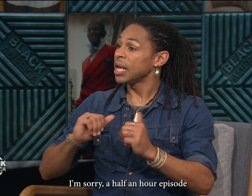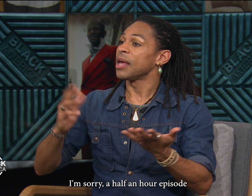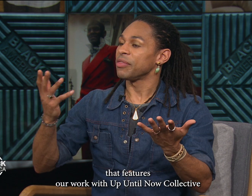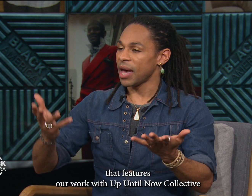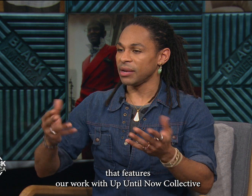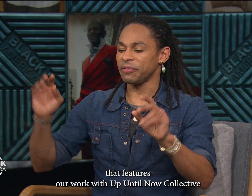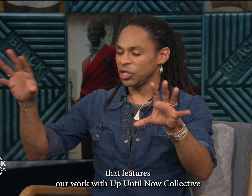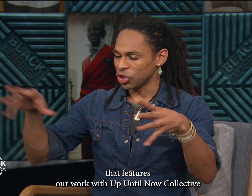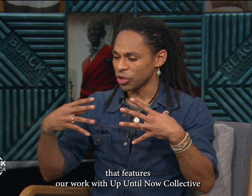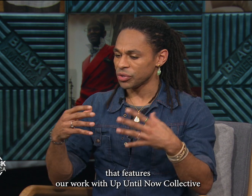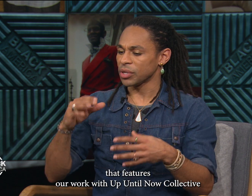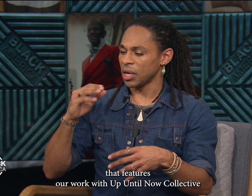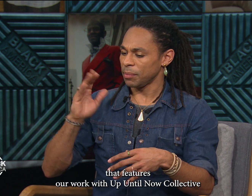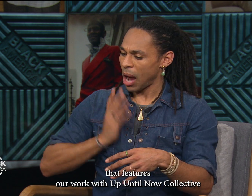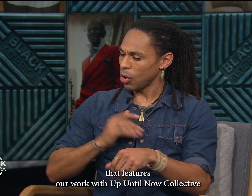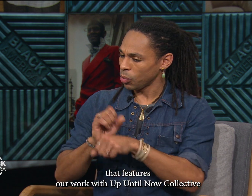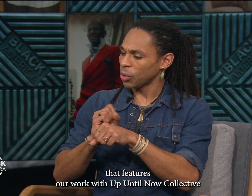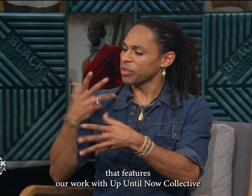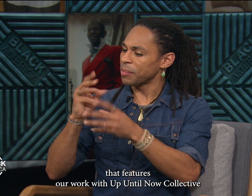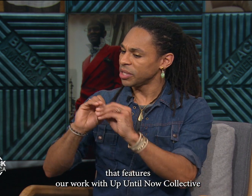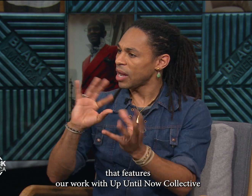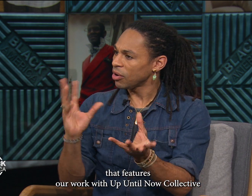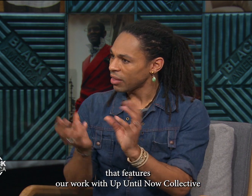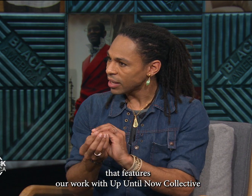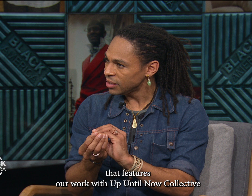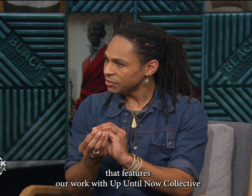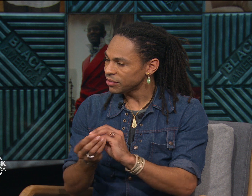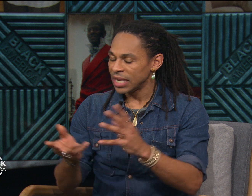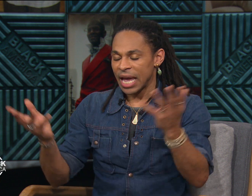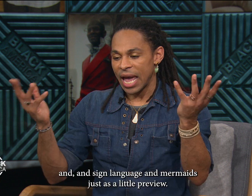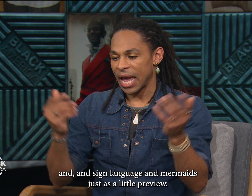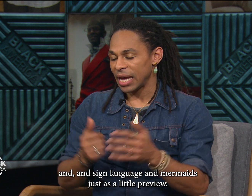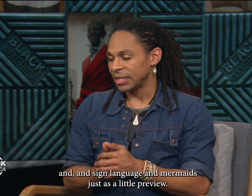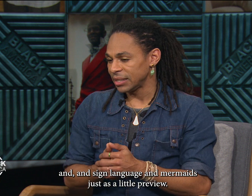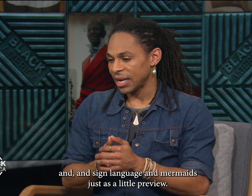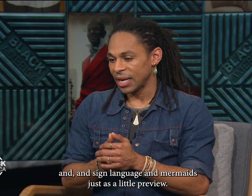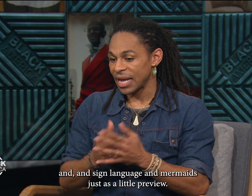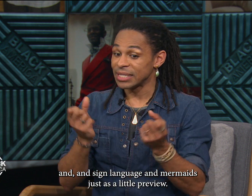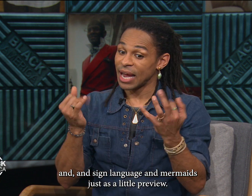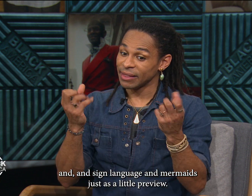episode that features our work with Up Until Now Collective